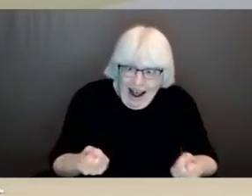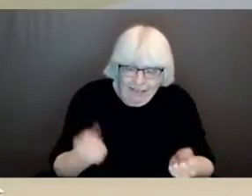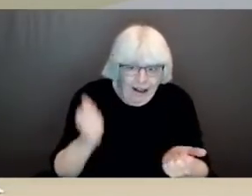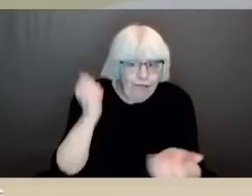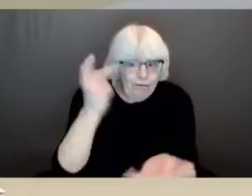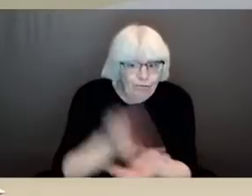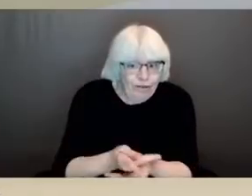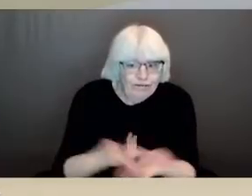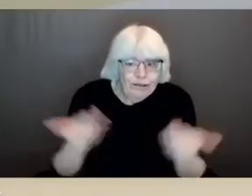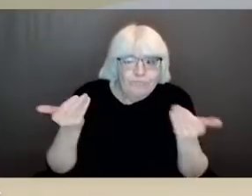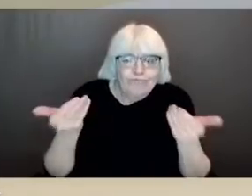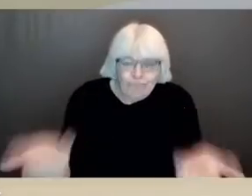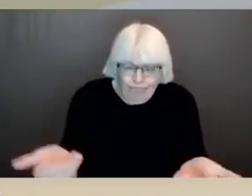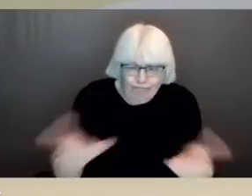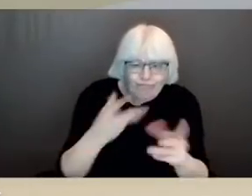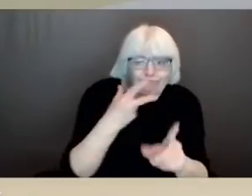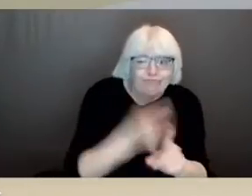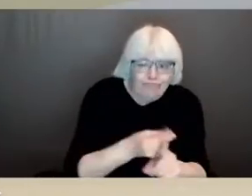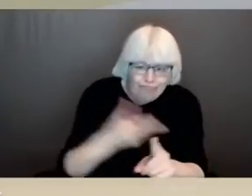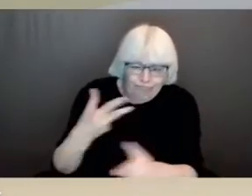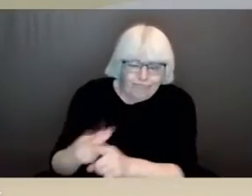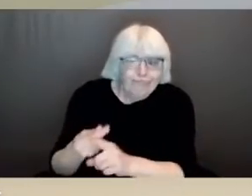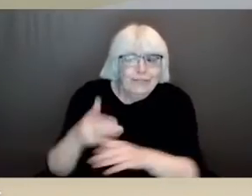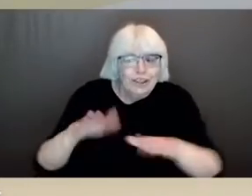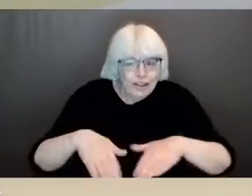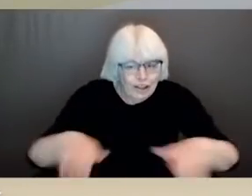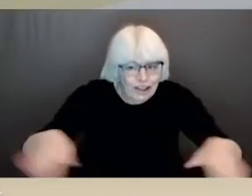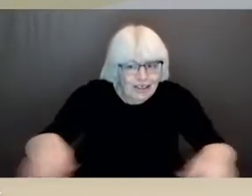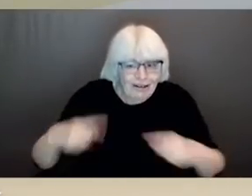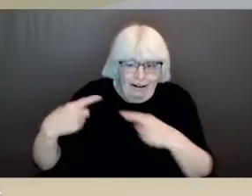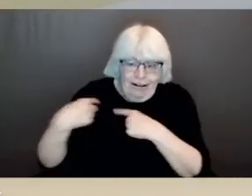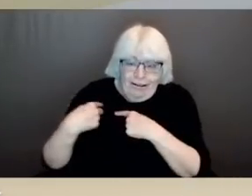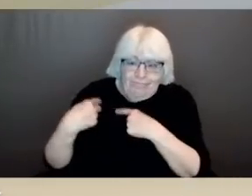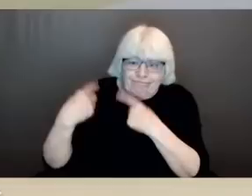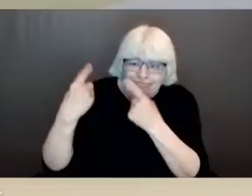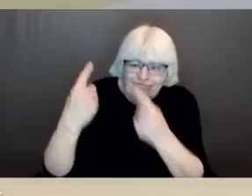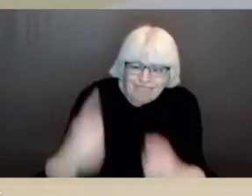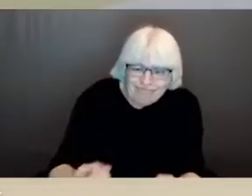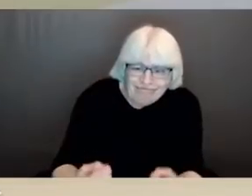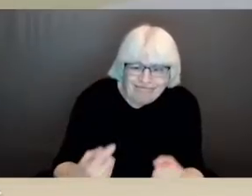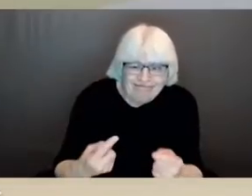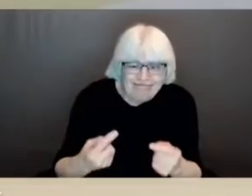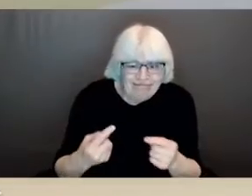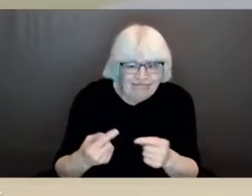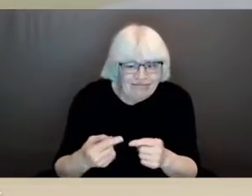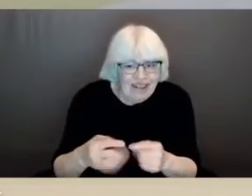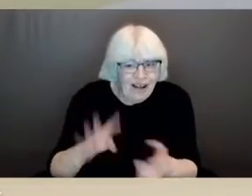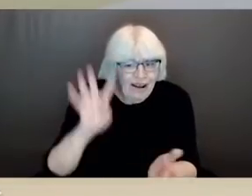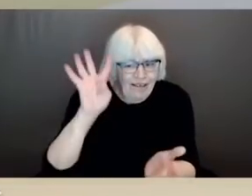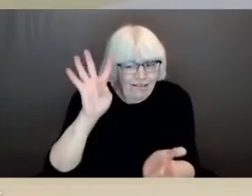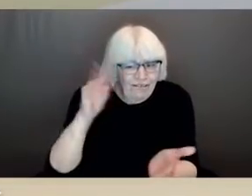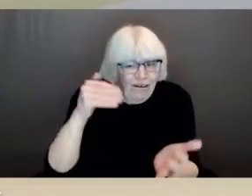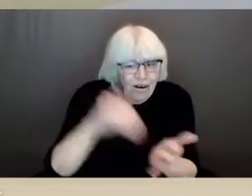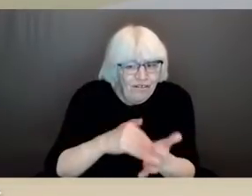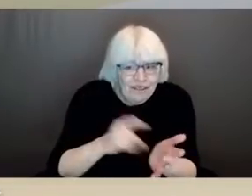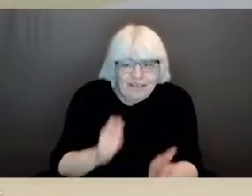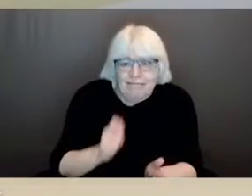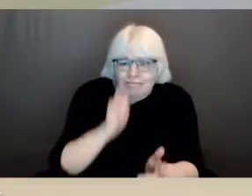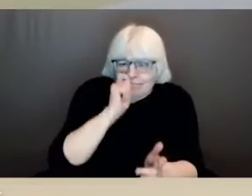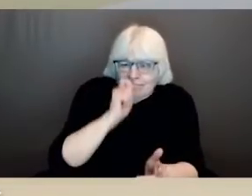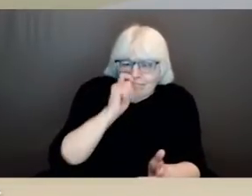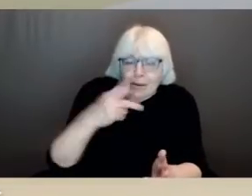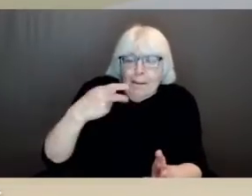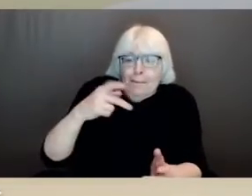In the last week, we conducted almost 4,000 lab-based PCR tests and over 15,000 rapid point-of-care